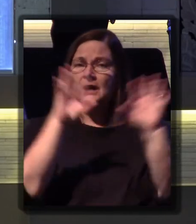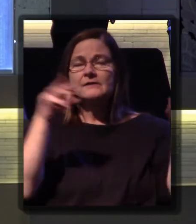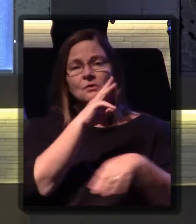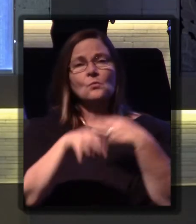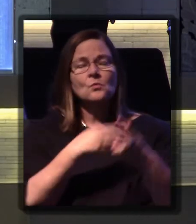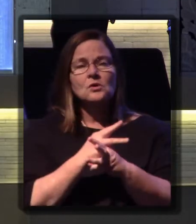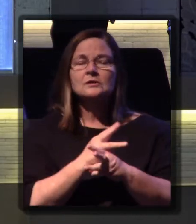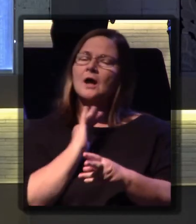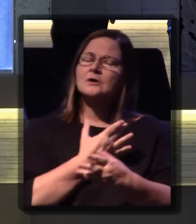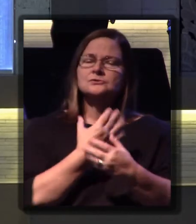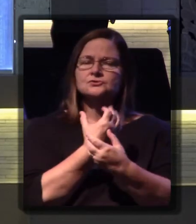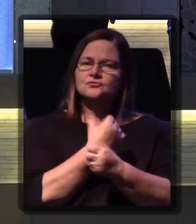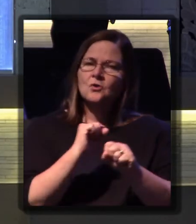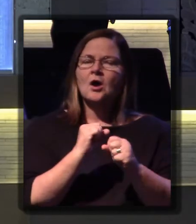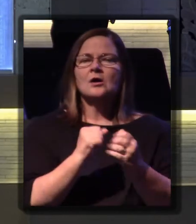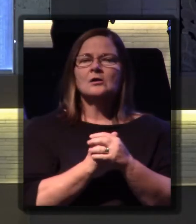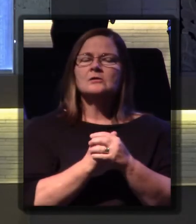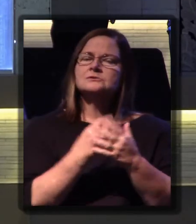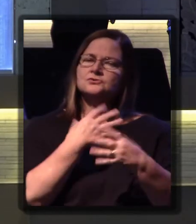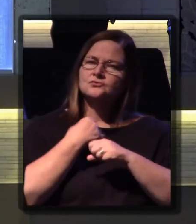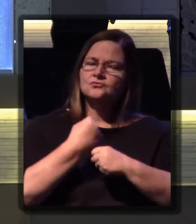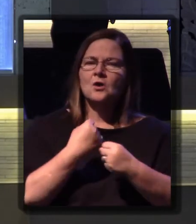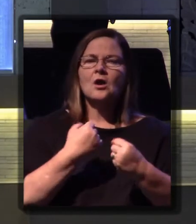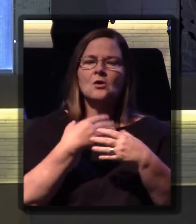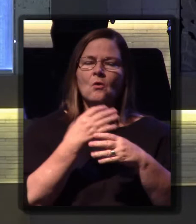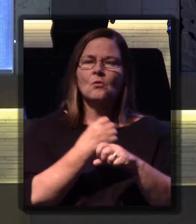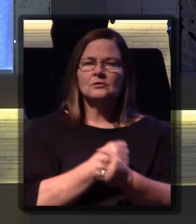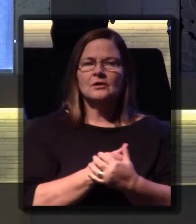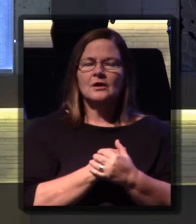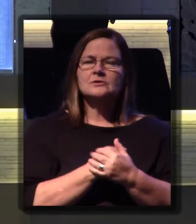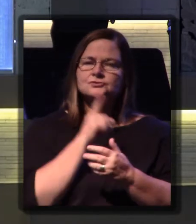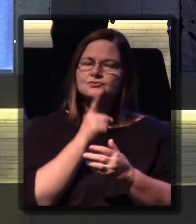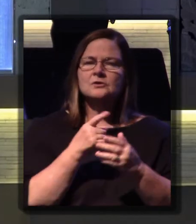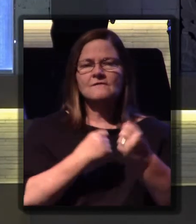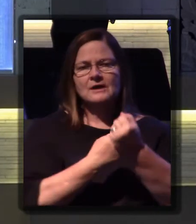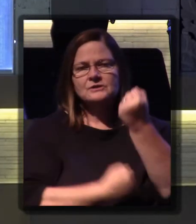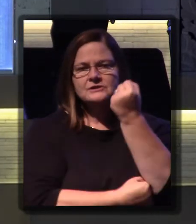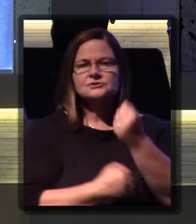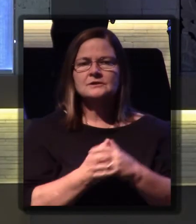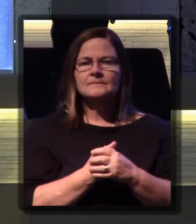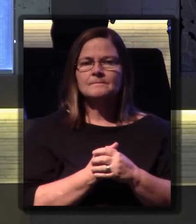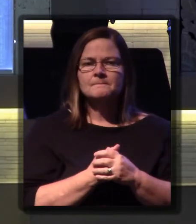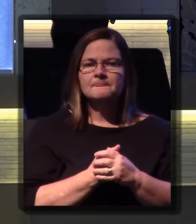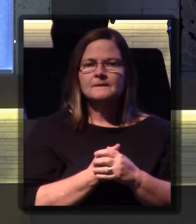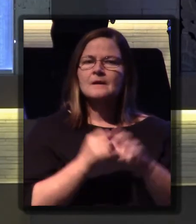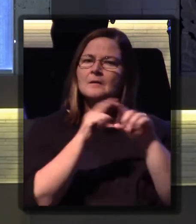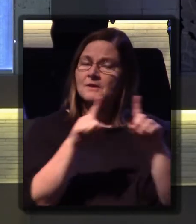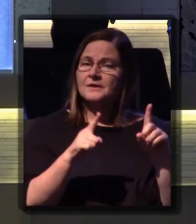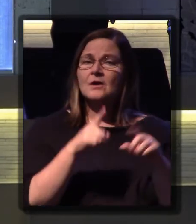vine to whom we cling, to the chief cornerstone, to the light of the world, to our deliverer, our stronghold, our sure